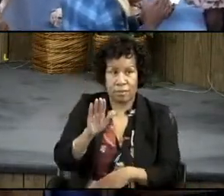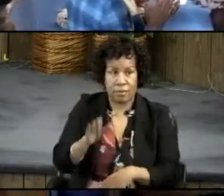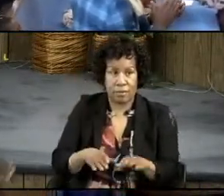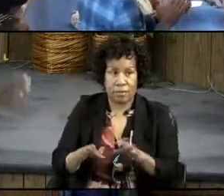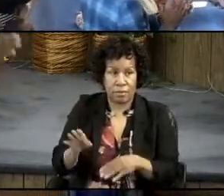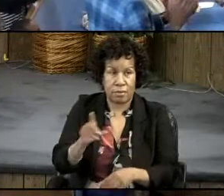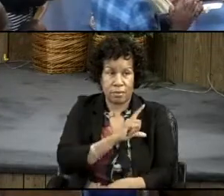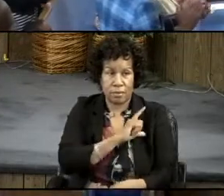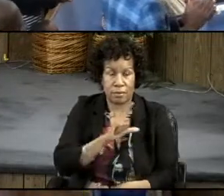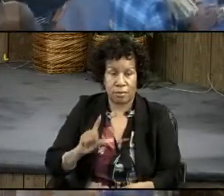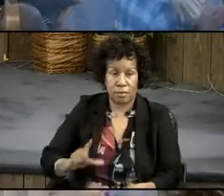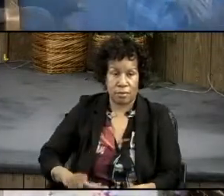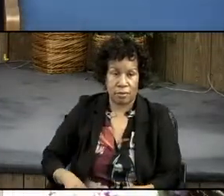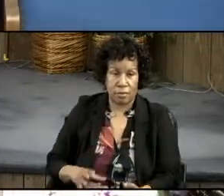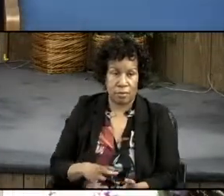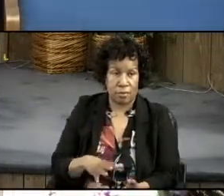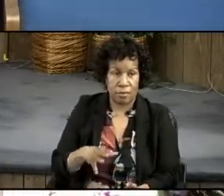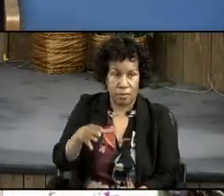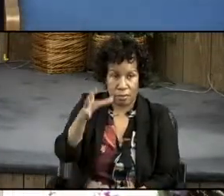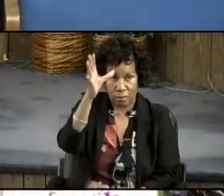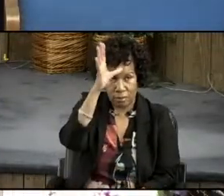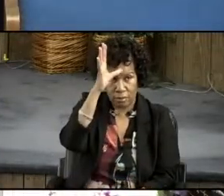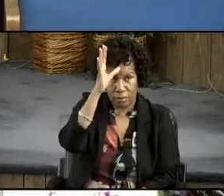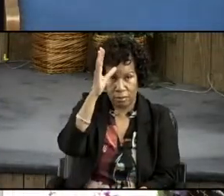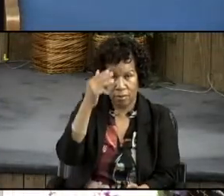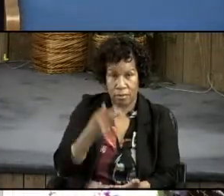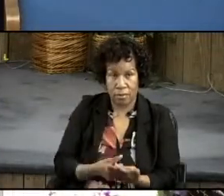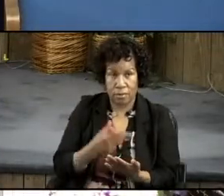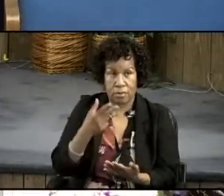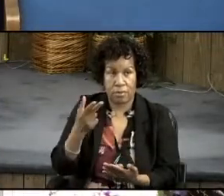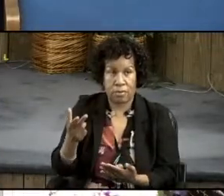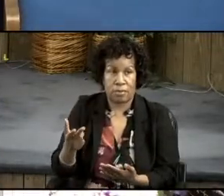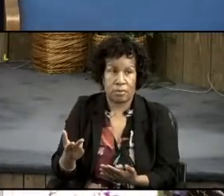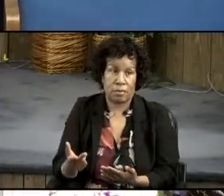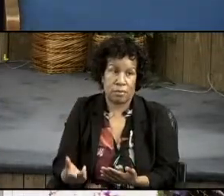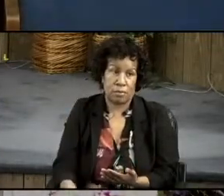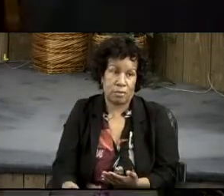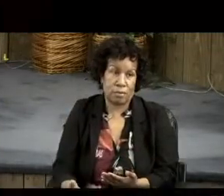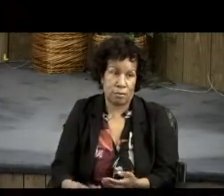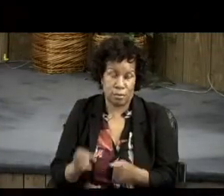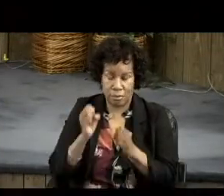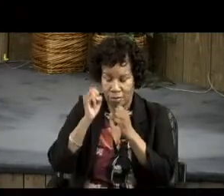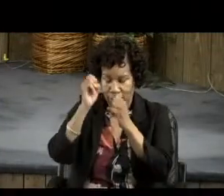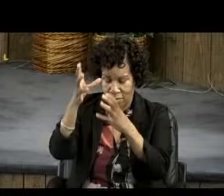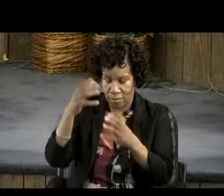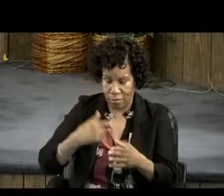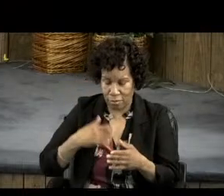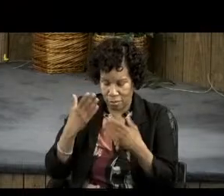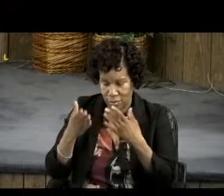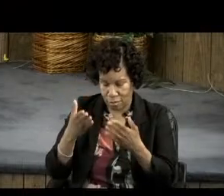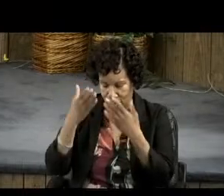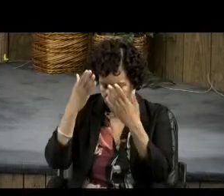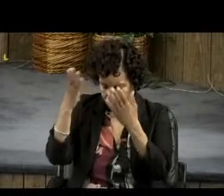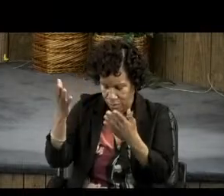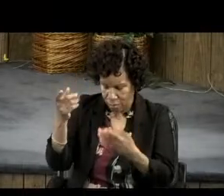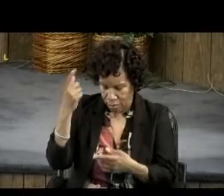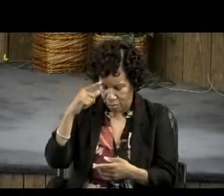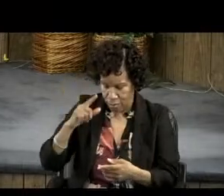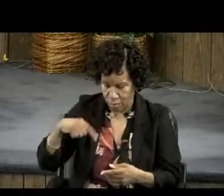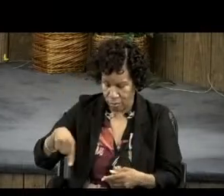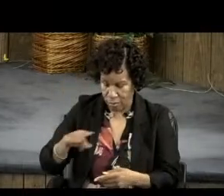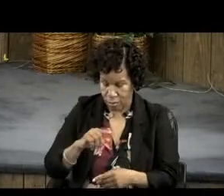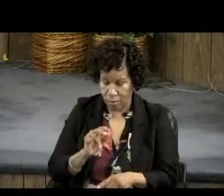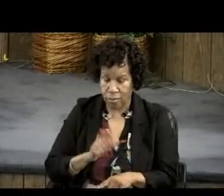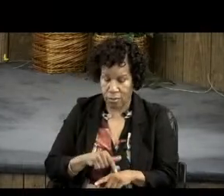with the Lord, your giants will fall. Father, I thank you for our